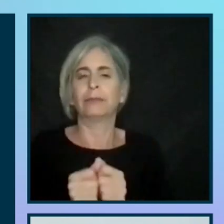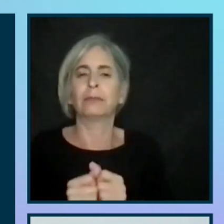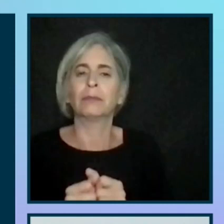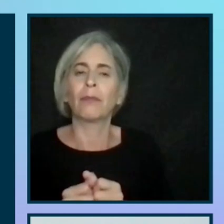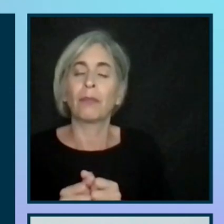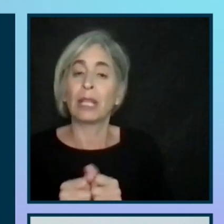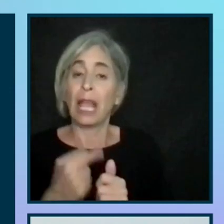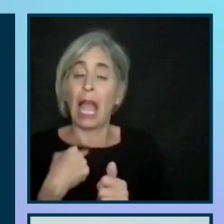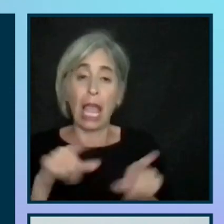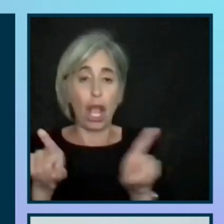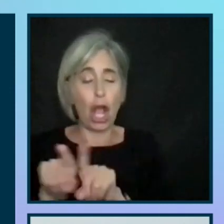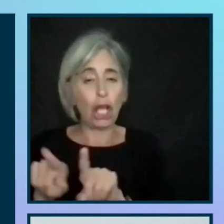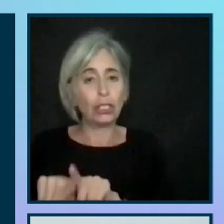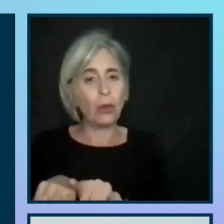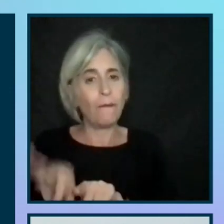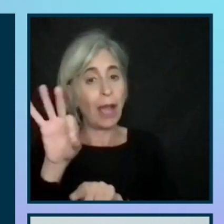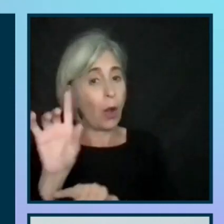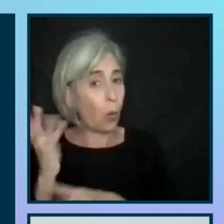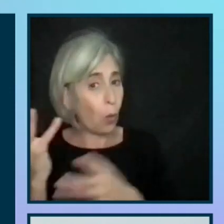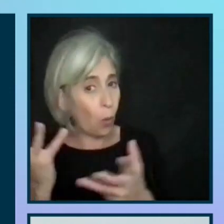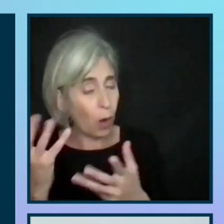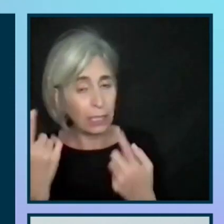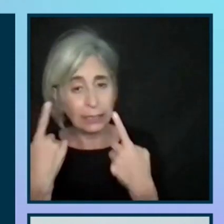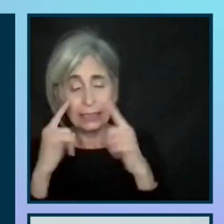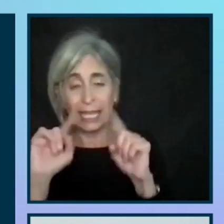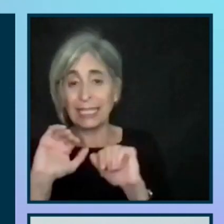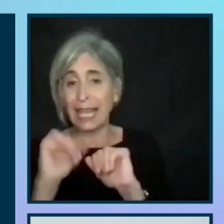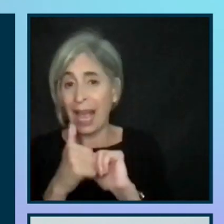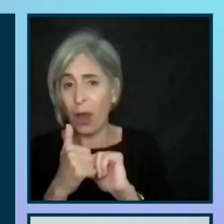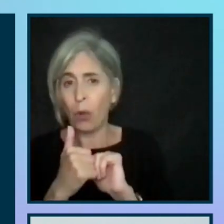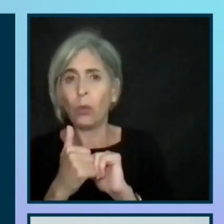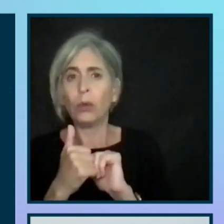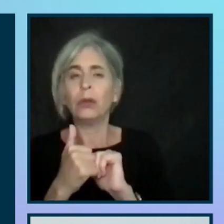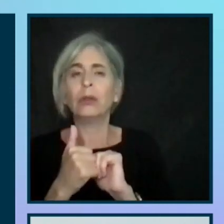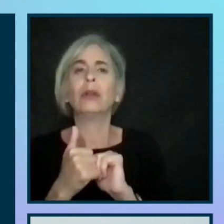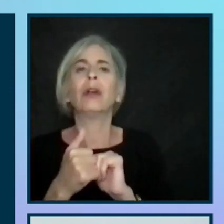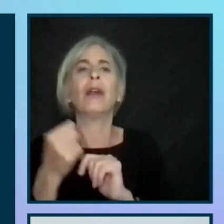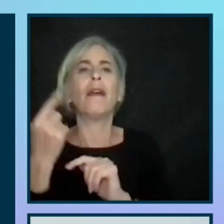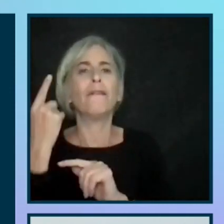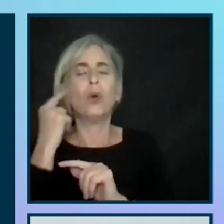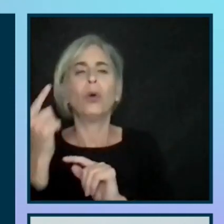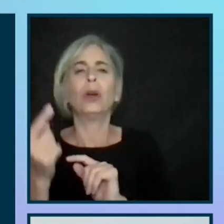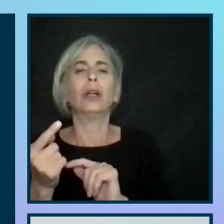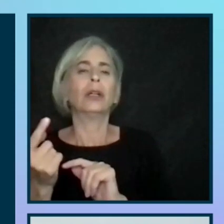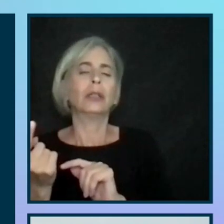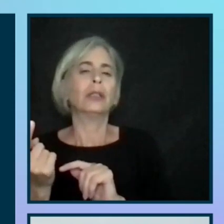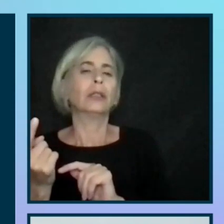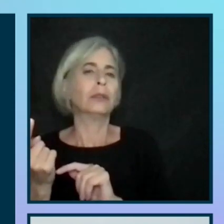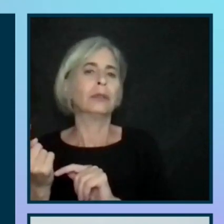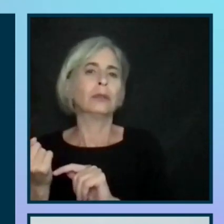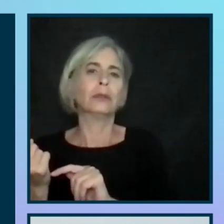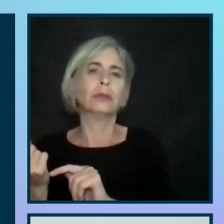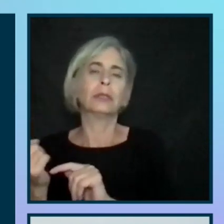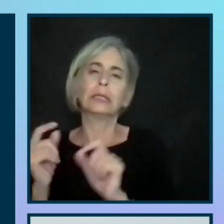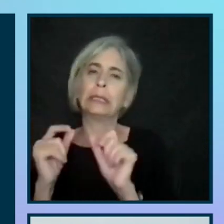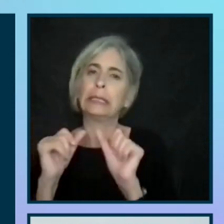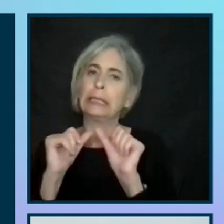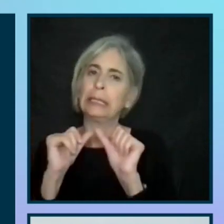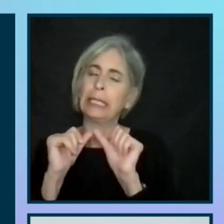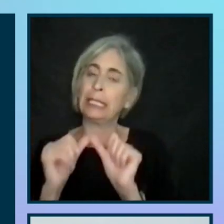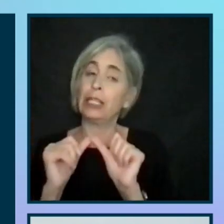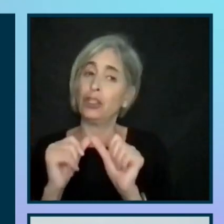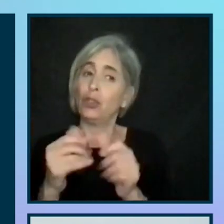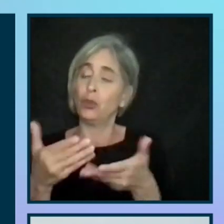I've also found success in organizing brown bag sessions with accessibility experts. You can bring in accessibility experts to